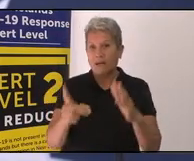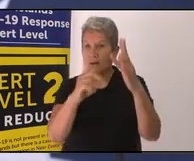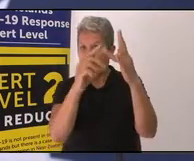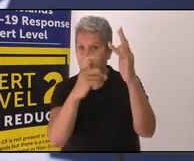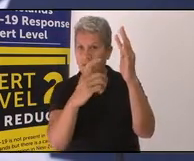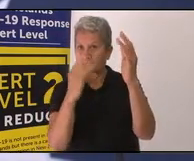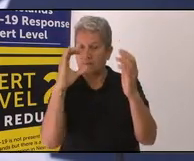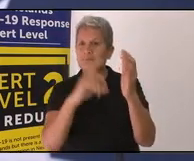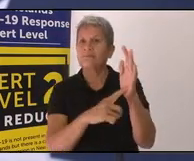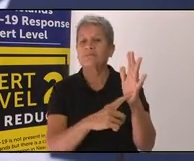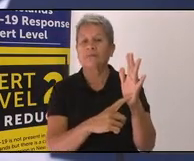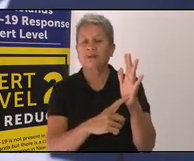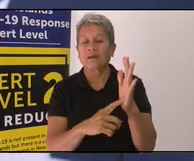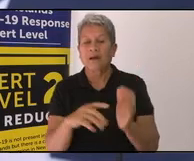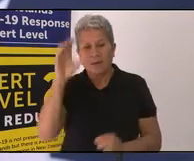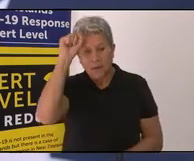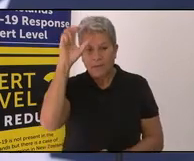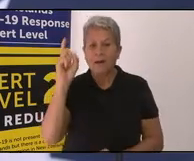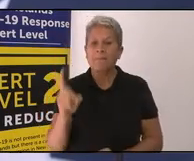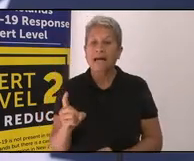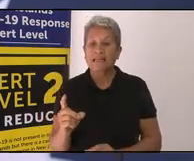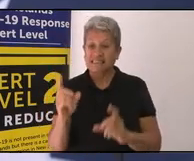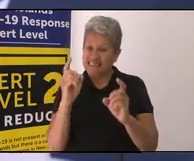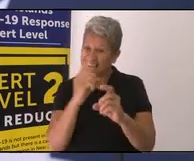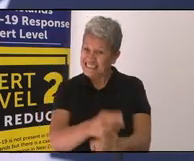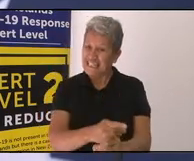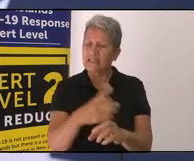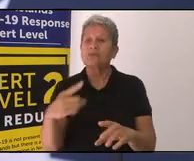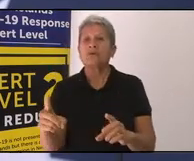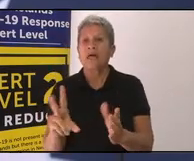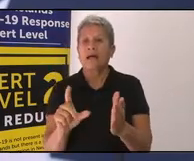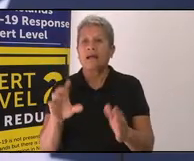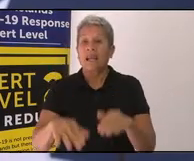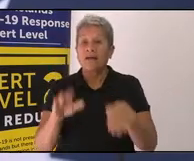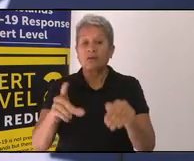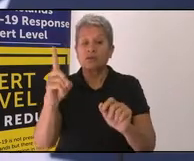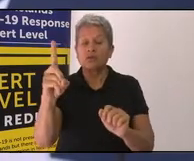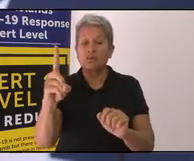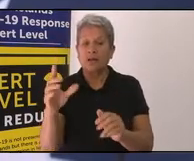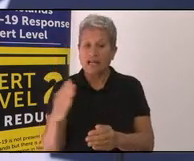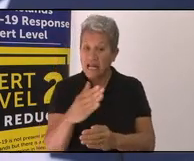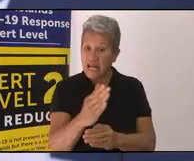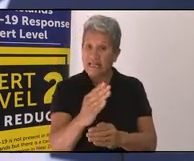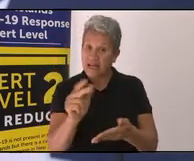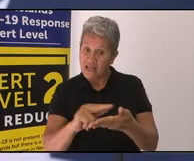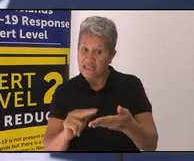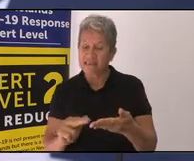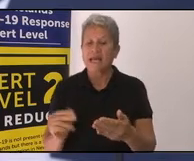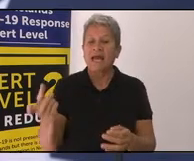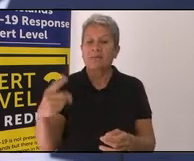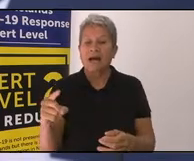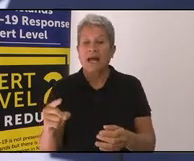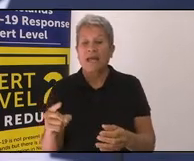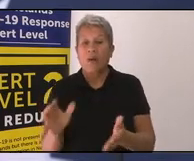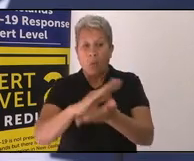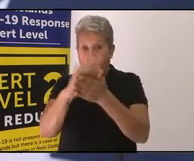Remember that by sticking to the level 2 guidelines and by being diligent about hand washing, physical